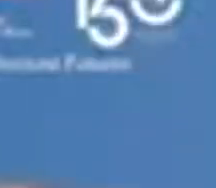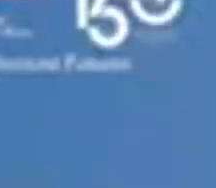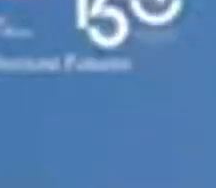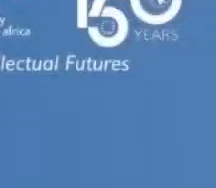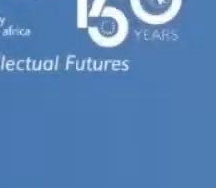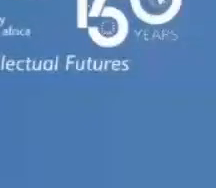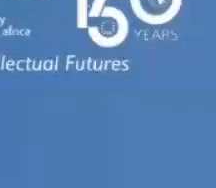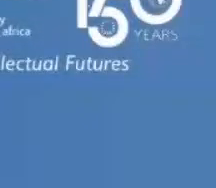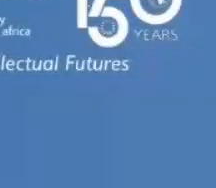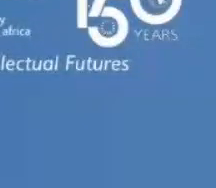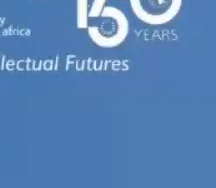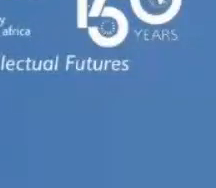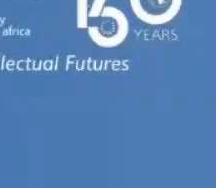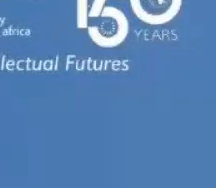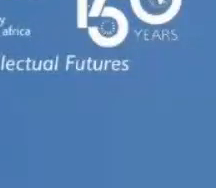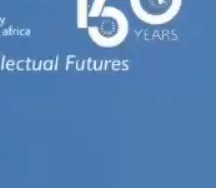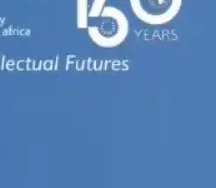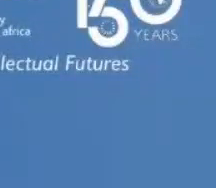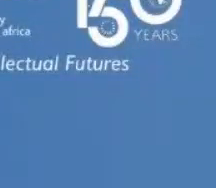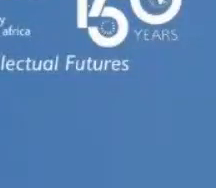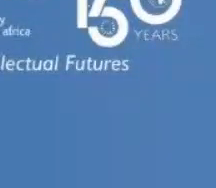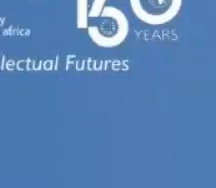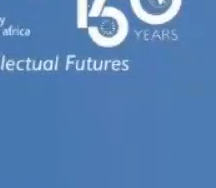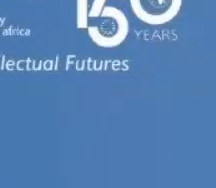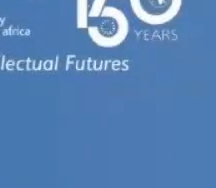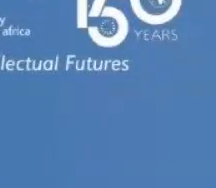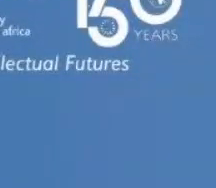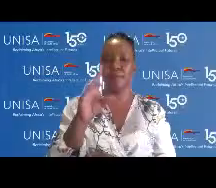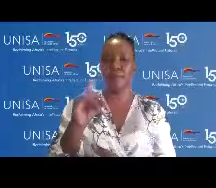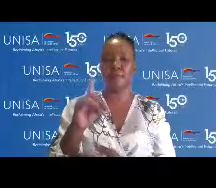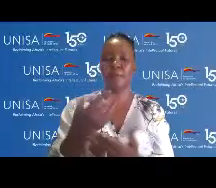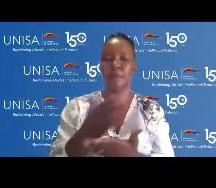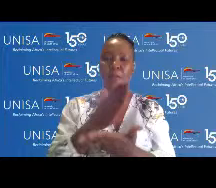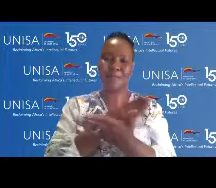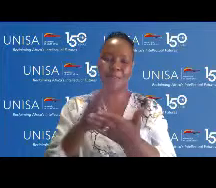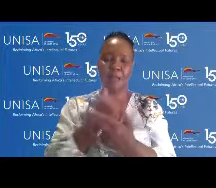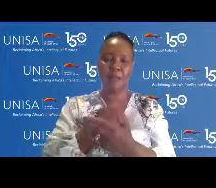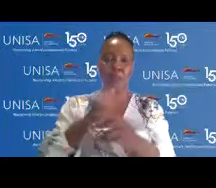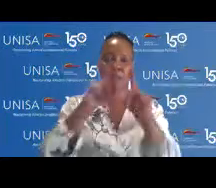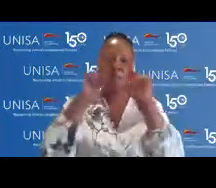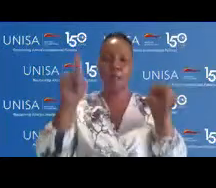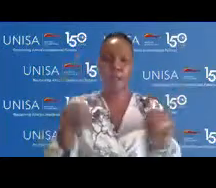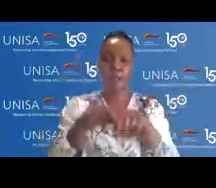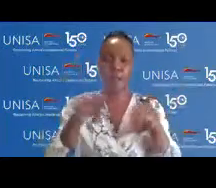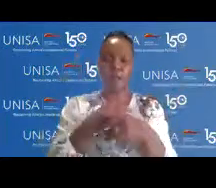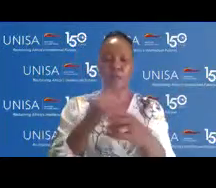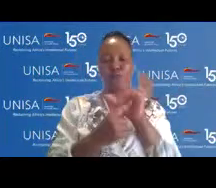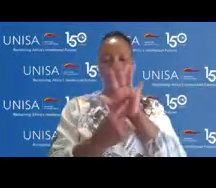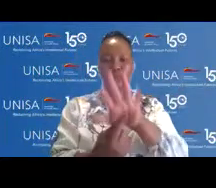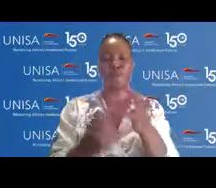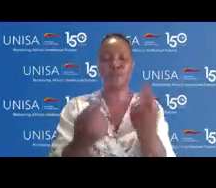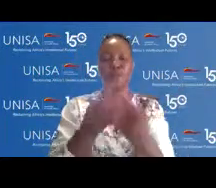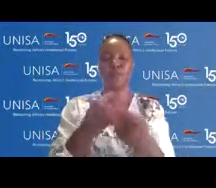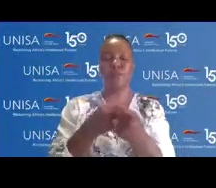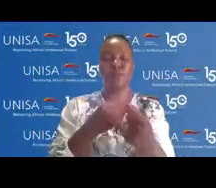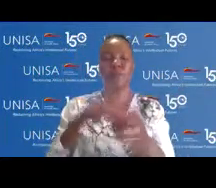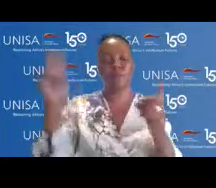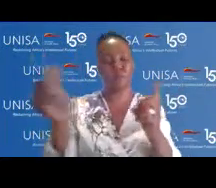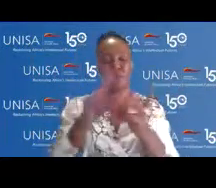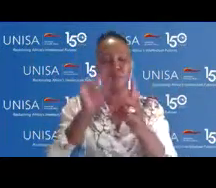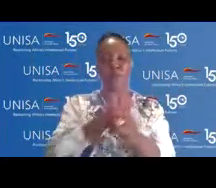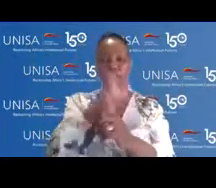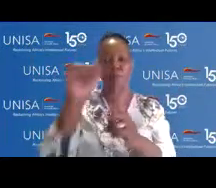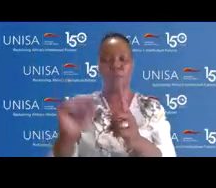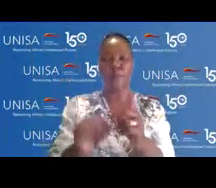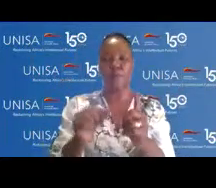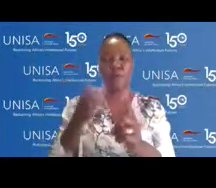Okay, thank you, David. I'm just going to share my screen. I'm going to show you from a perspective of your phone, because the